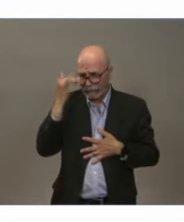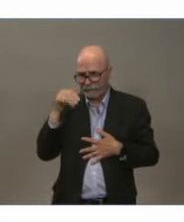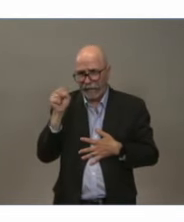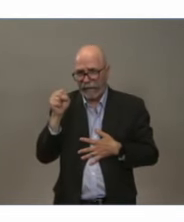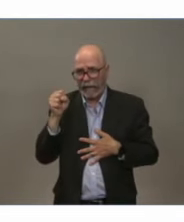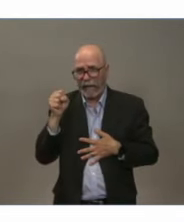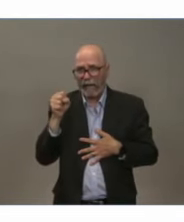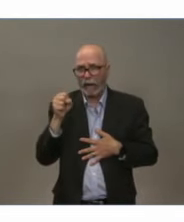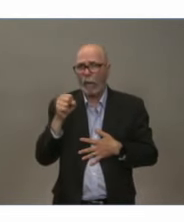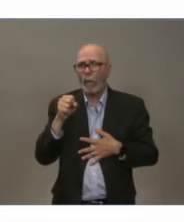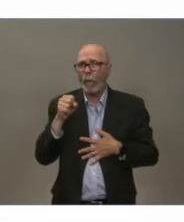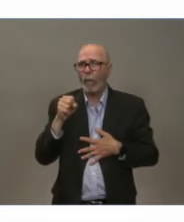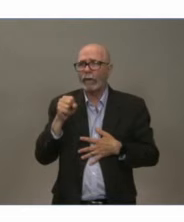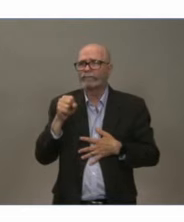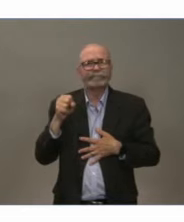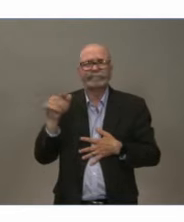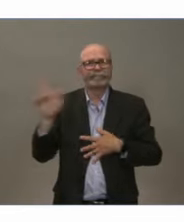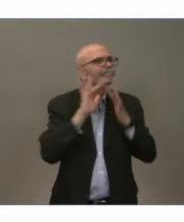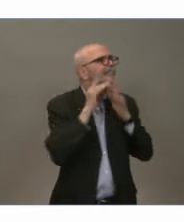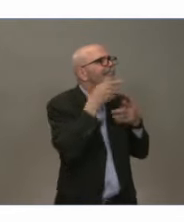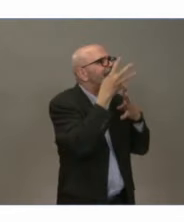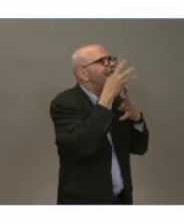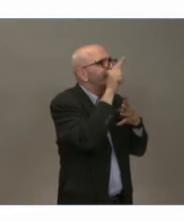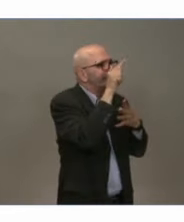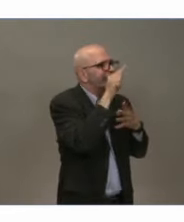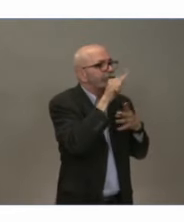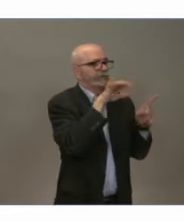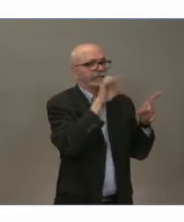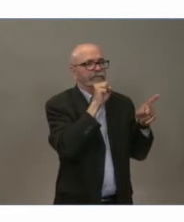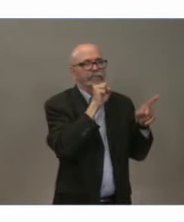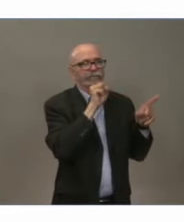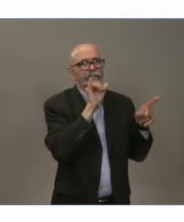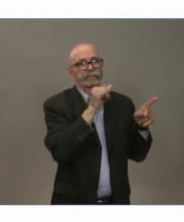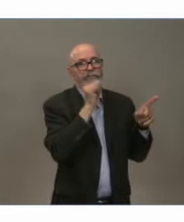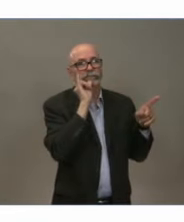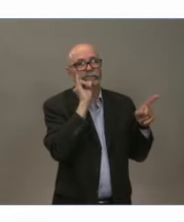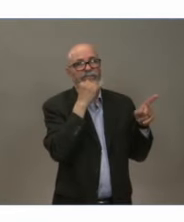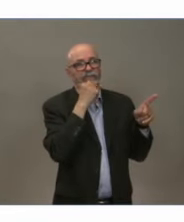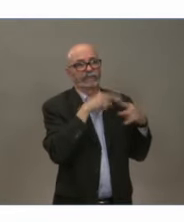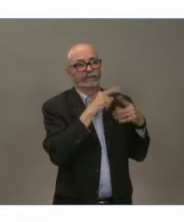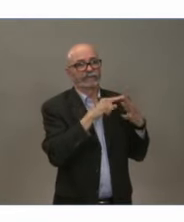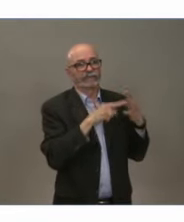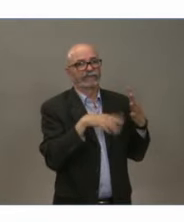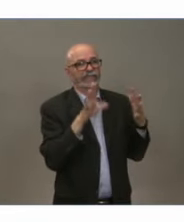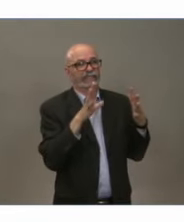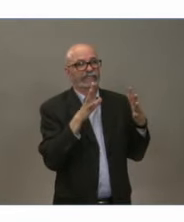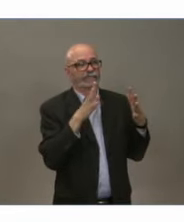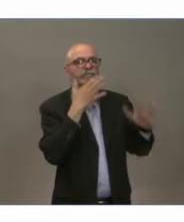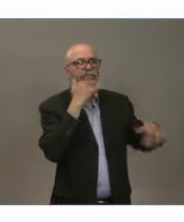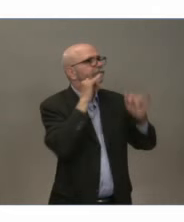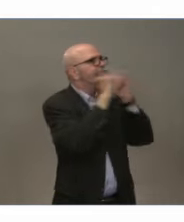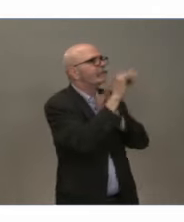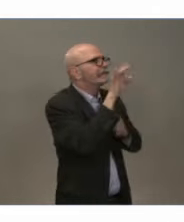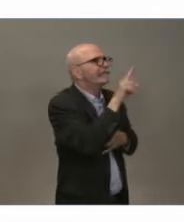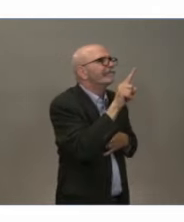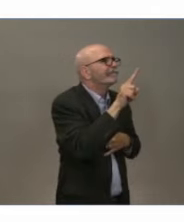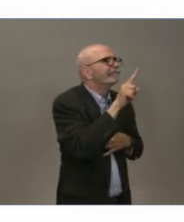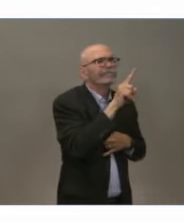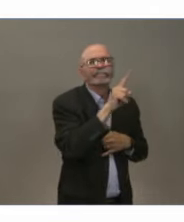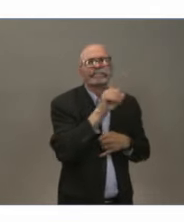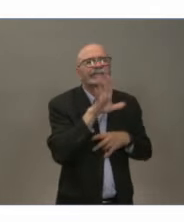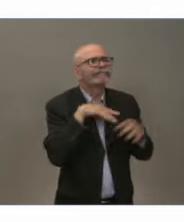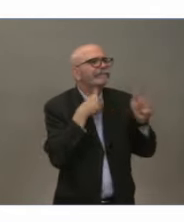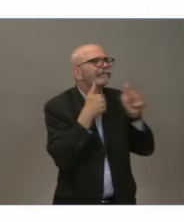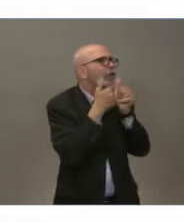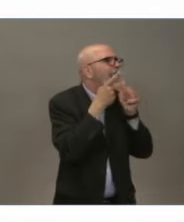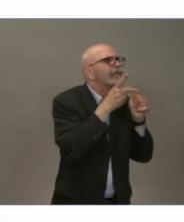process: online 811 assessment. Then if you're directed, calling 811 and get in for testing again. Next, we'll go to Jennifer Henderson from